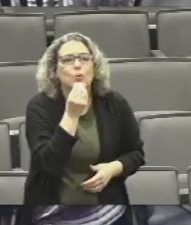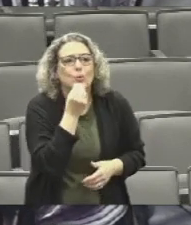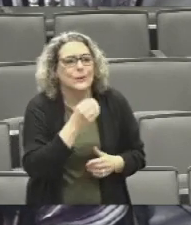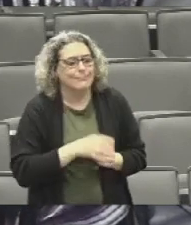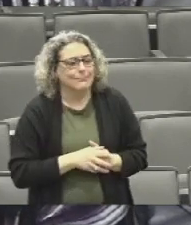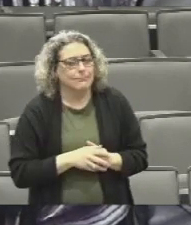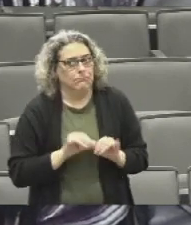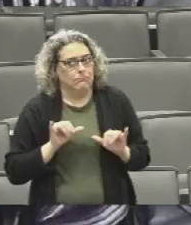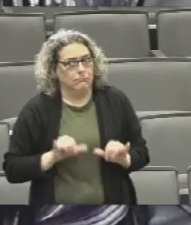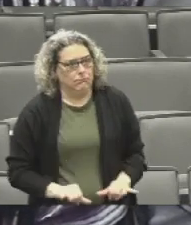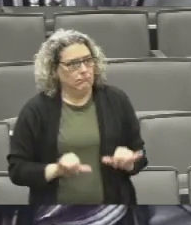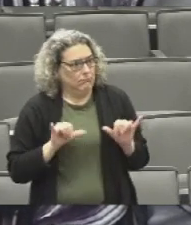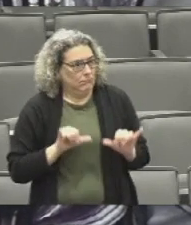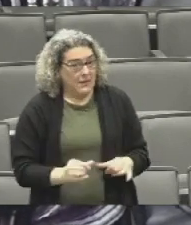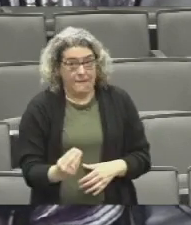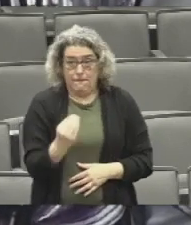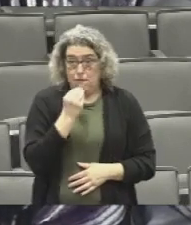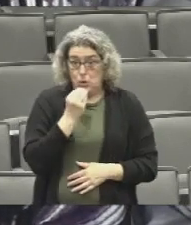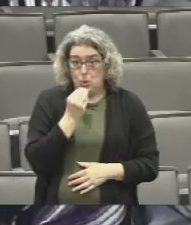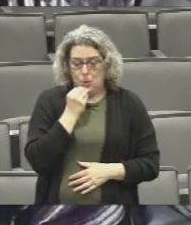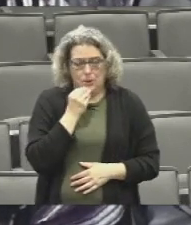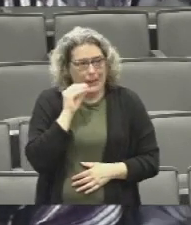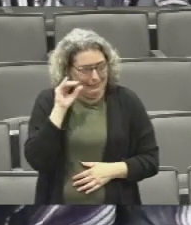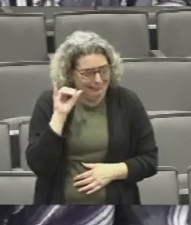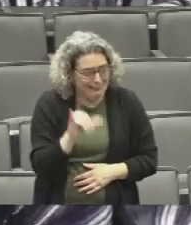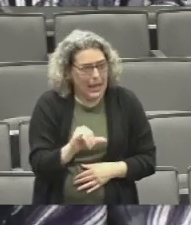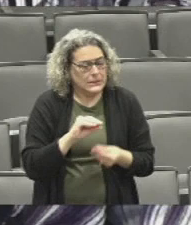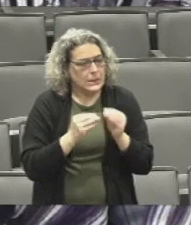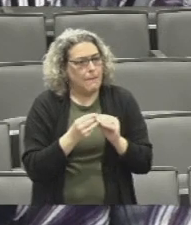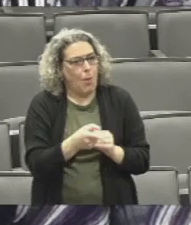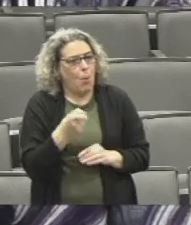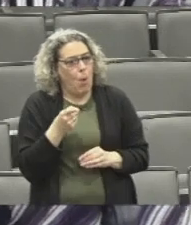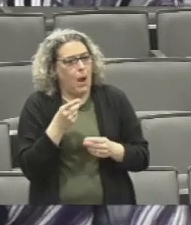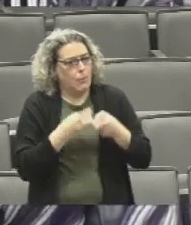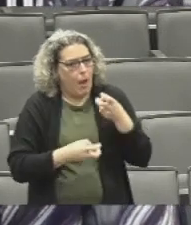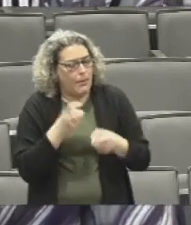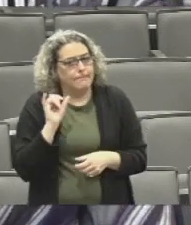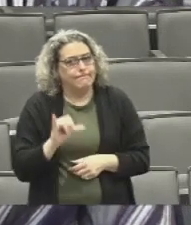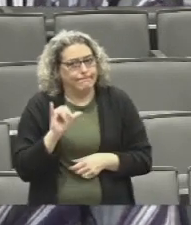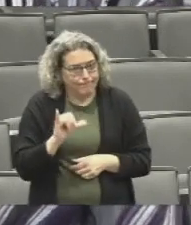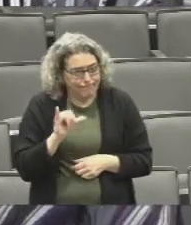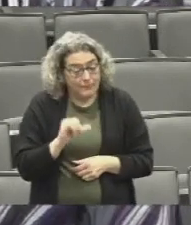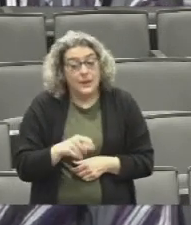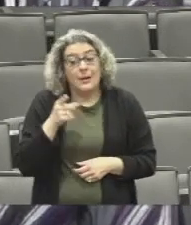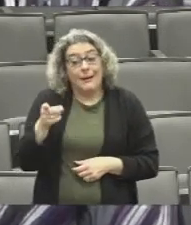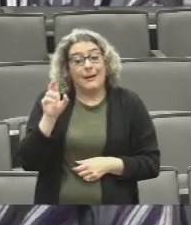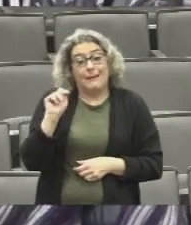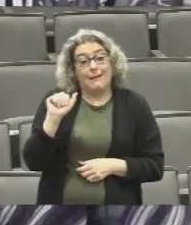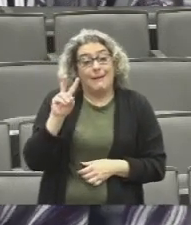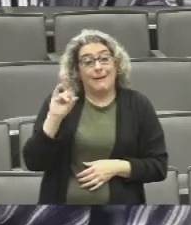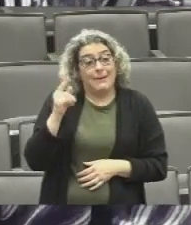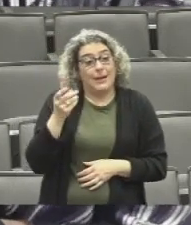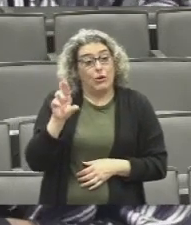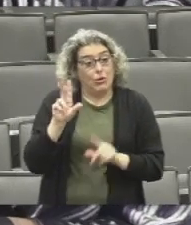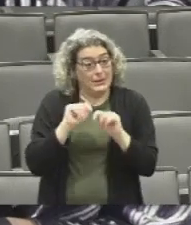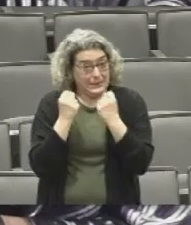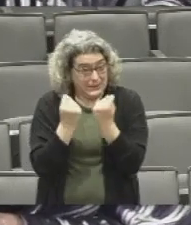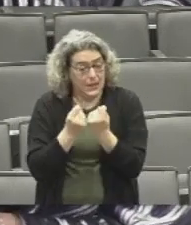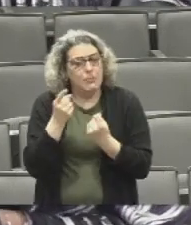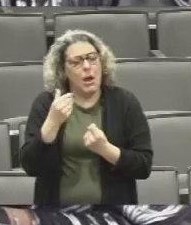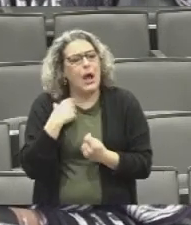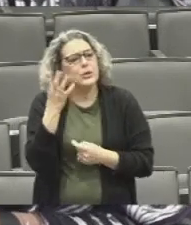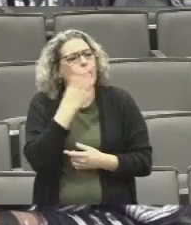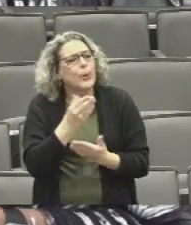Food is the number one issue, and they have, the navigators have a pretty good program in place with Whispering Roots and No More